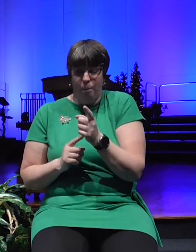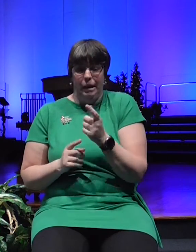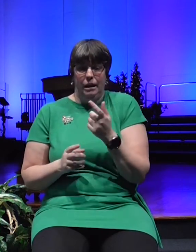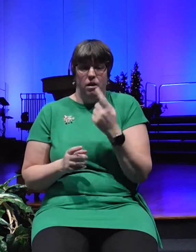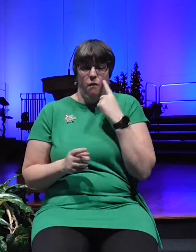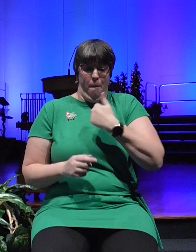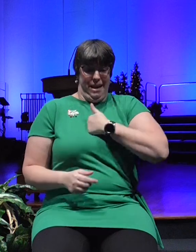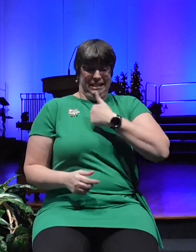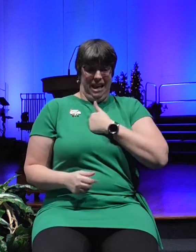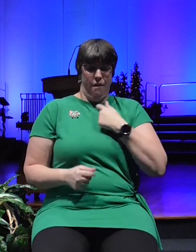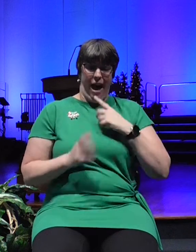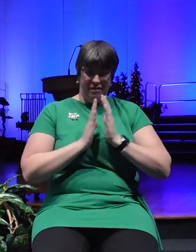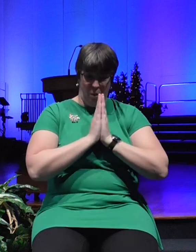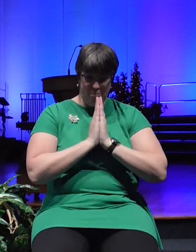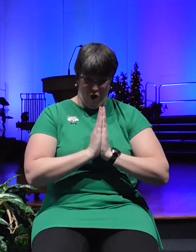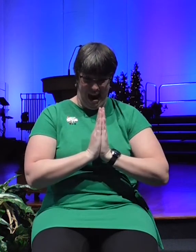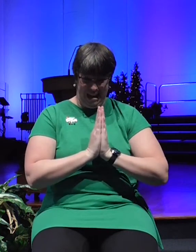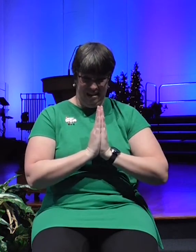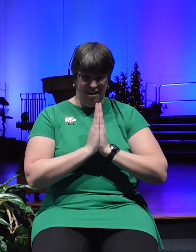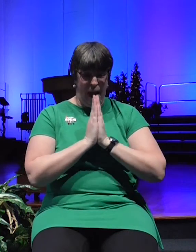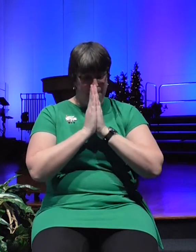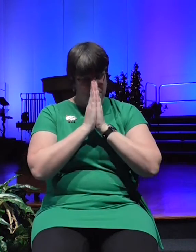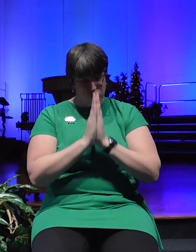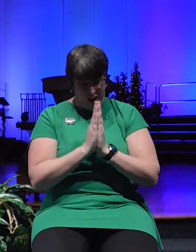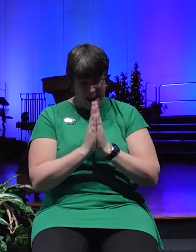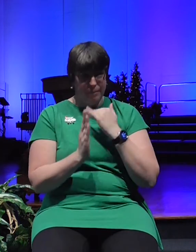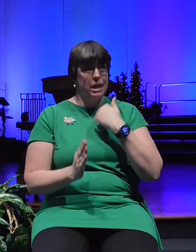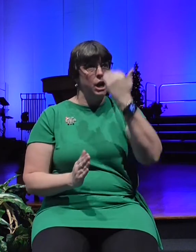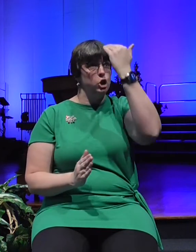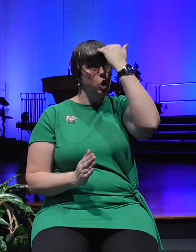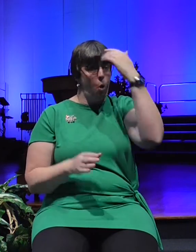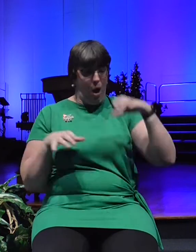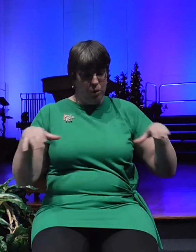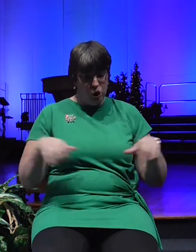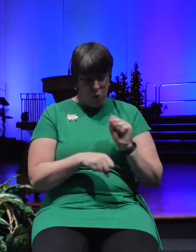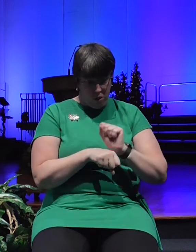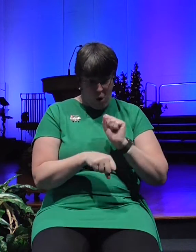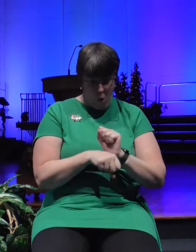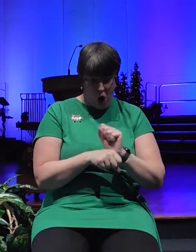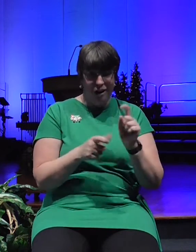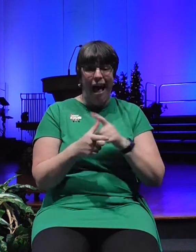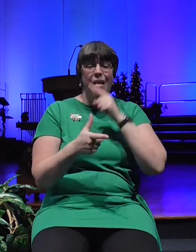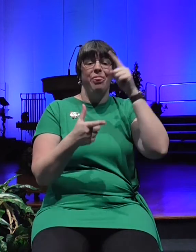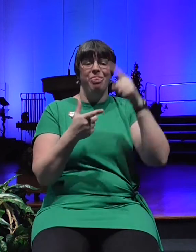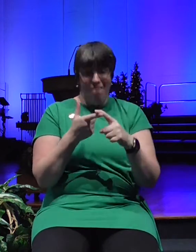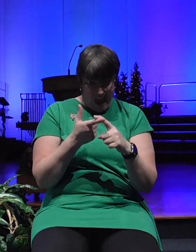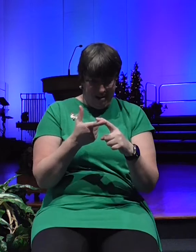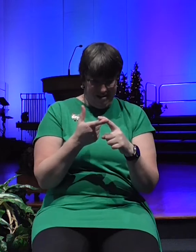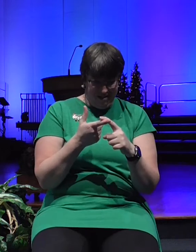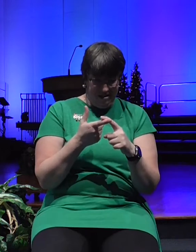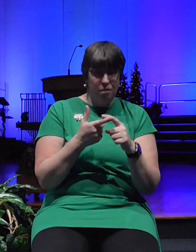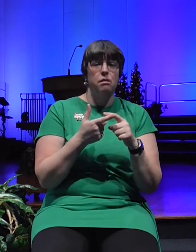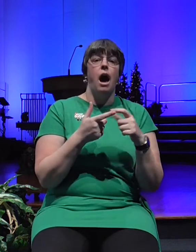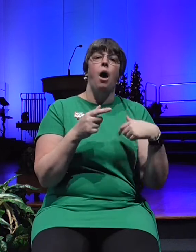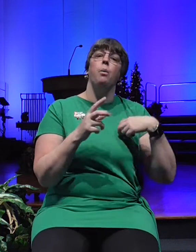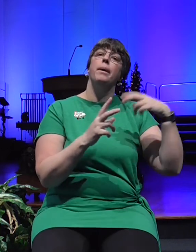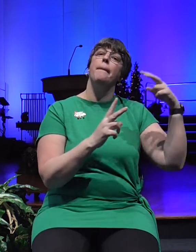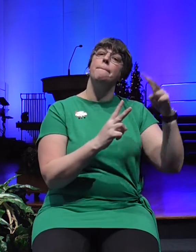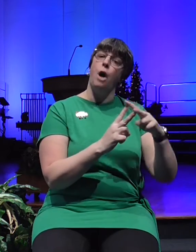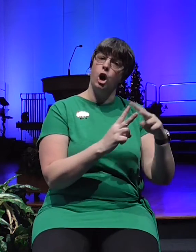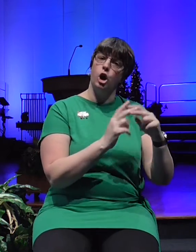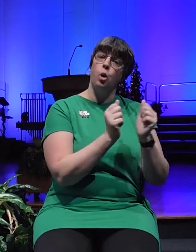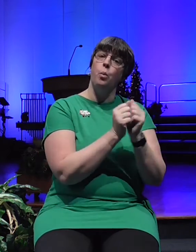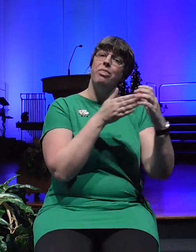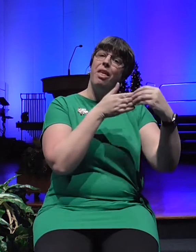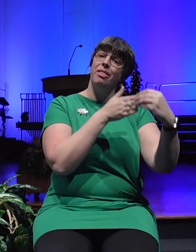way I kept seeing it is that I knew that I would do my prayer work, and then I would partner with the leaders in my church, and